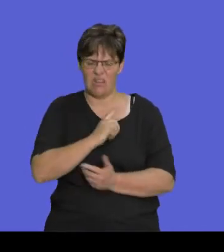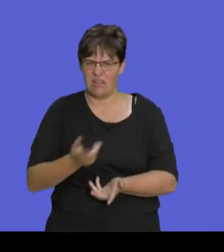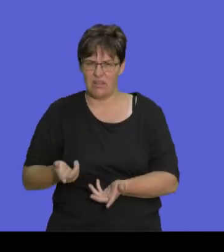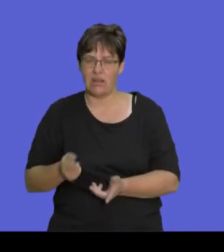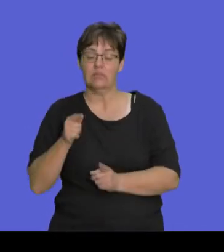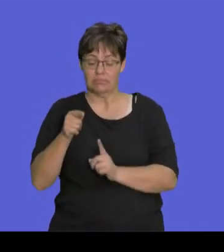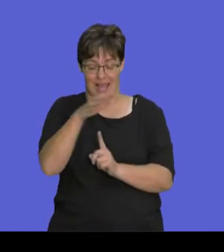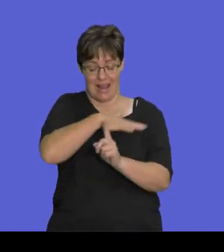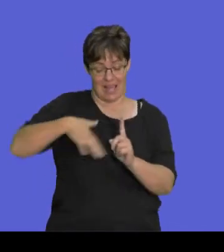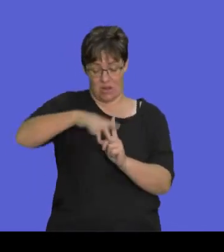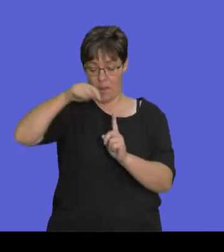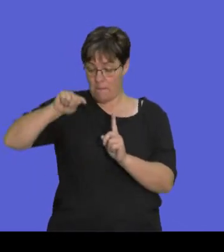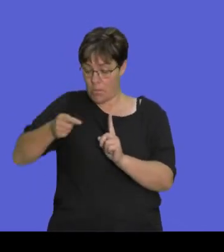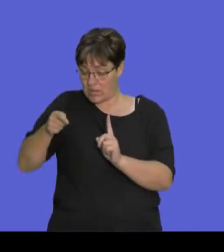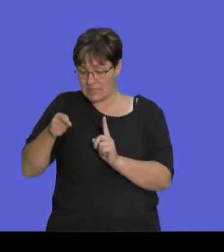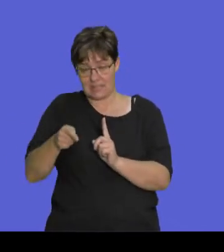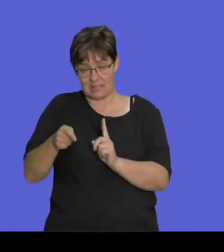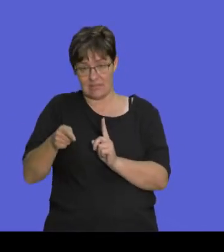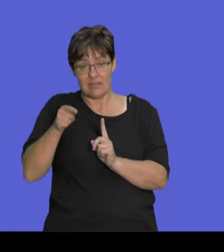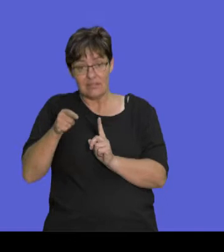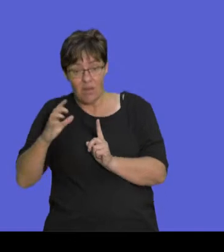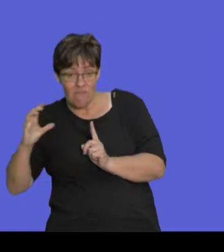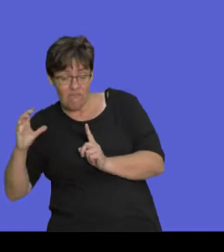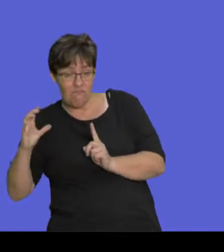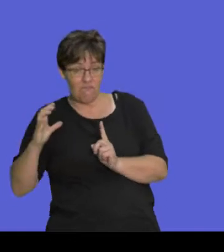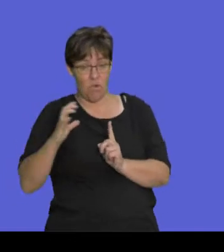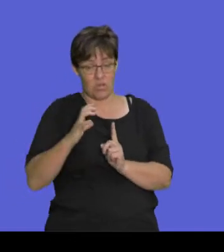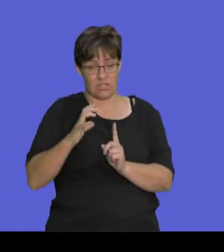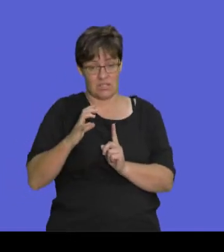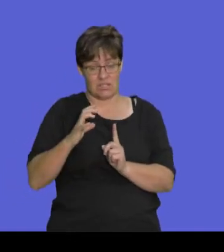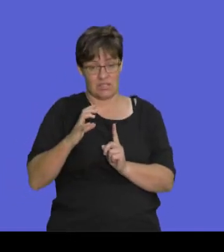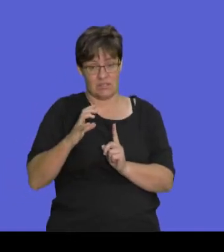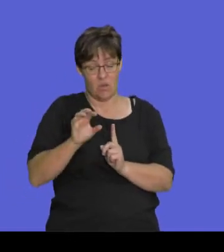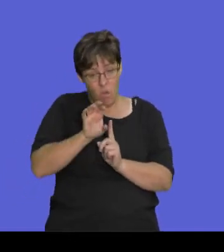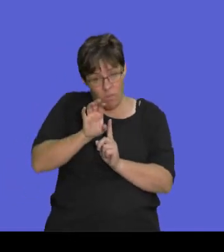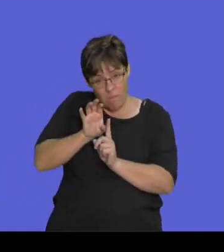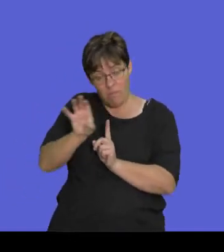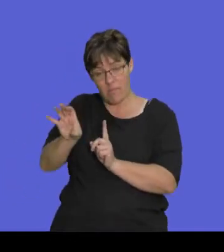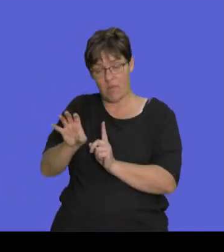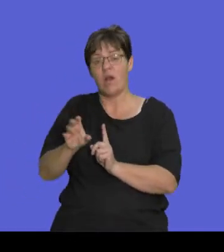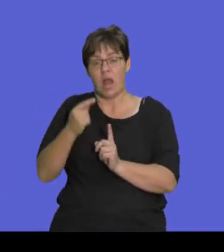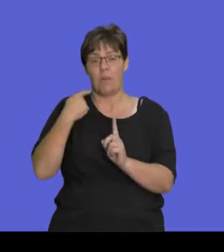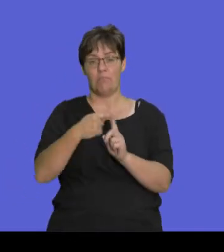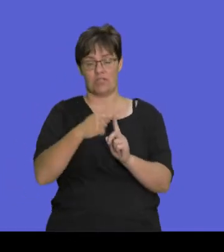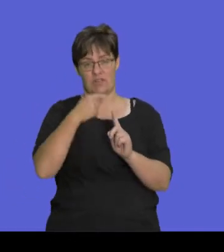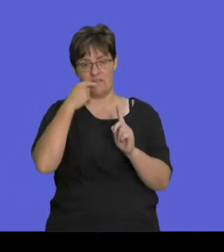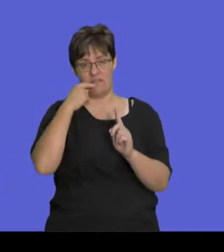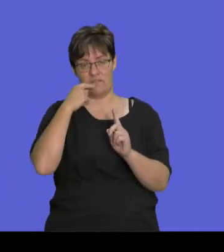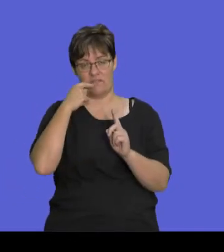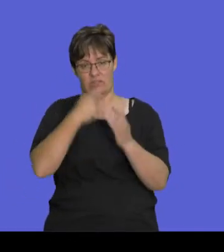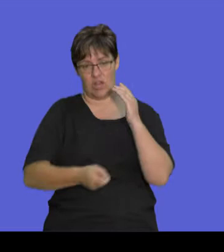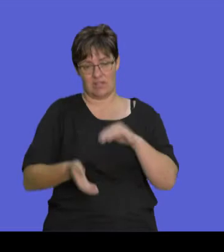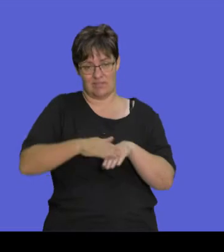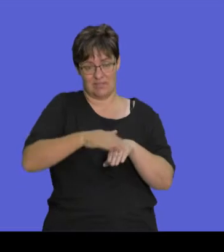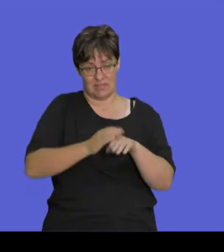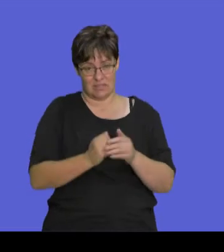Because an electric field at a point is actually the force experienced per unit positive charge, right? The